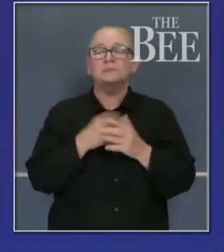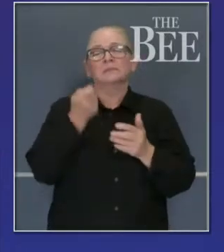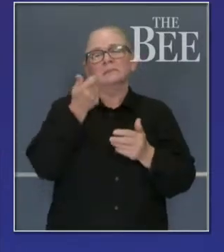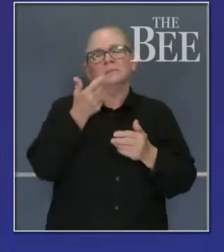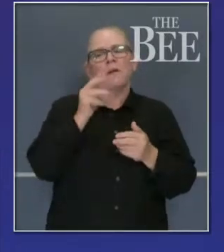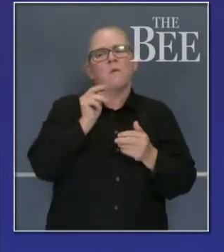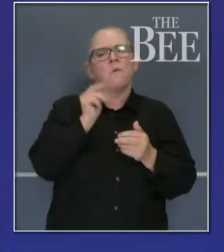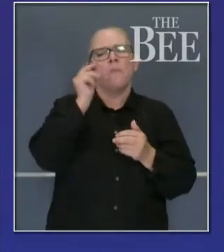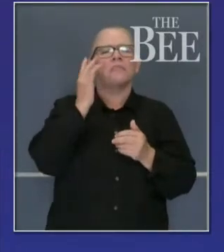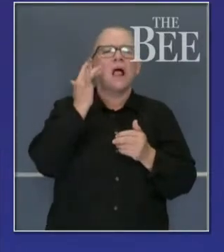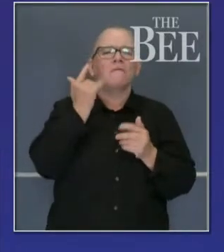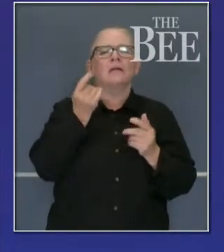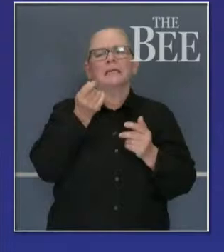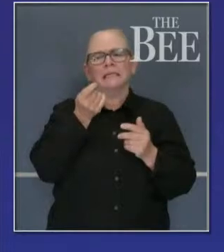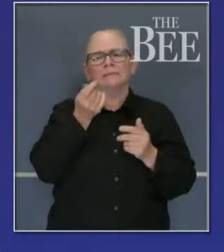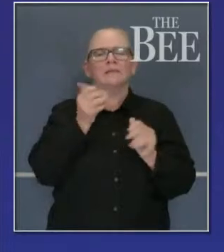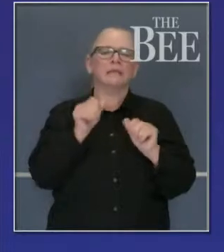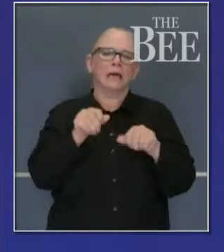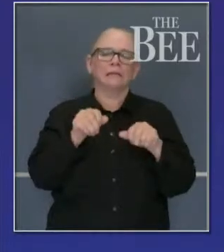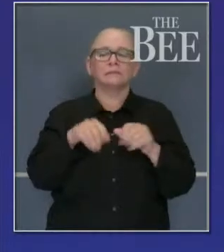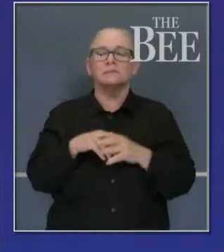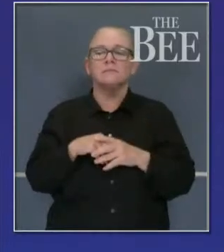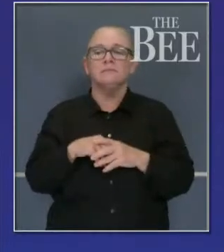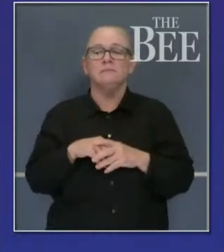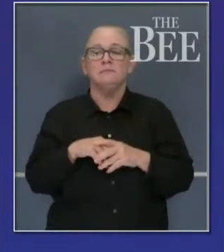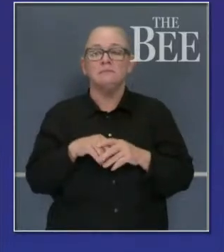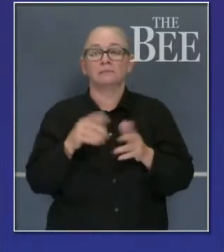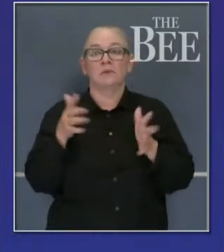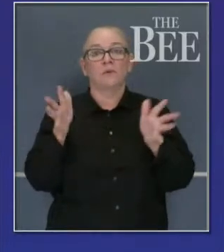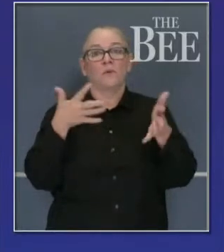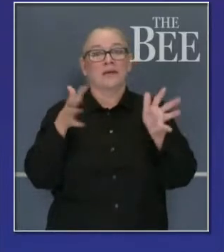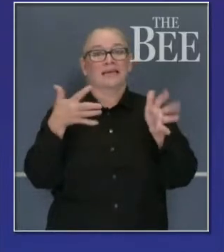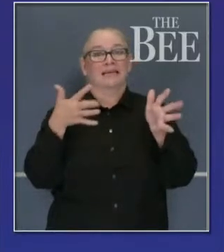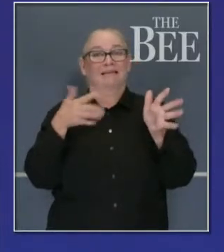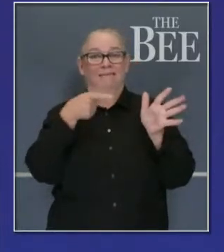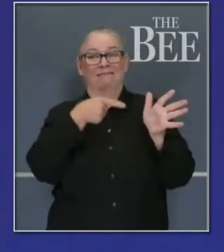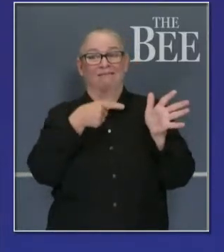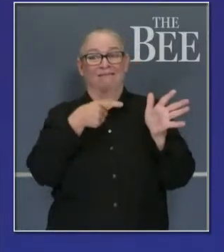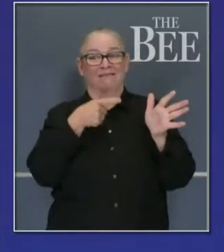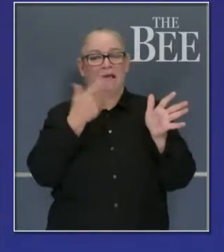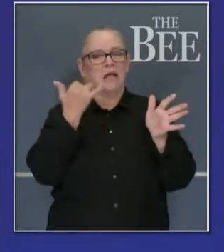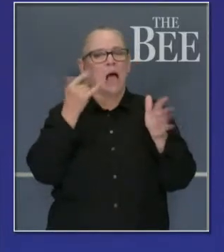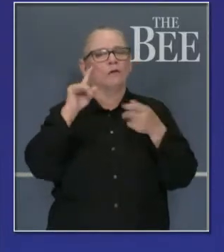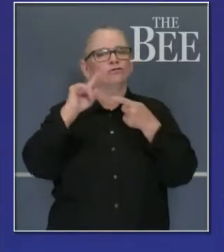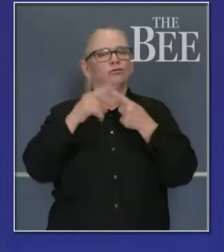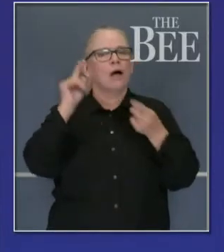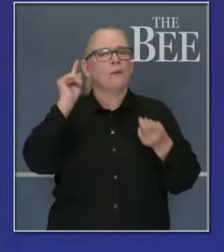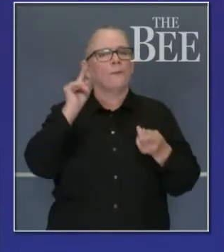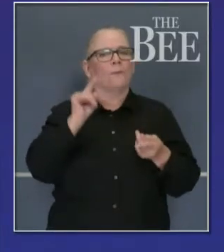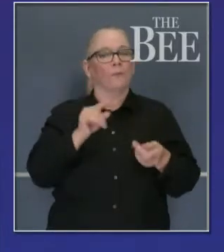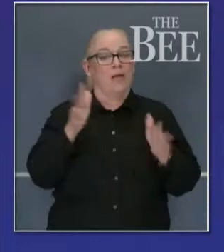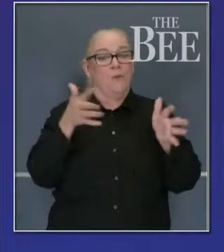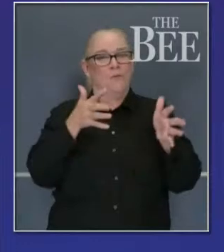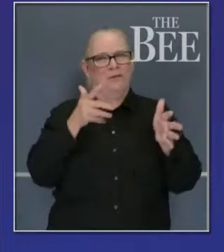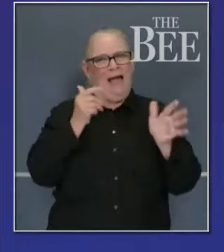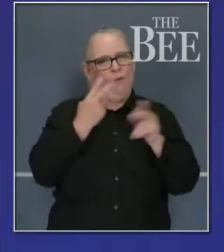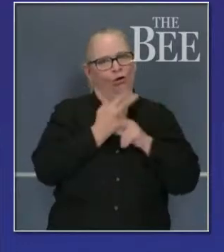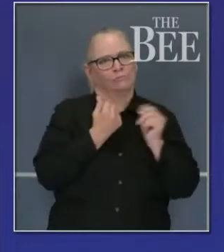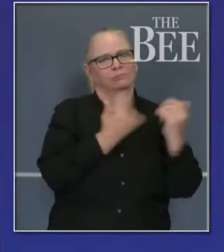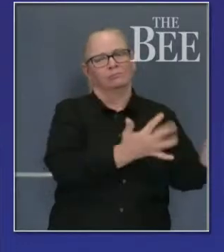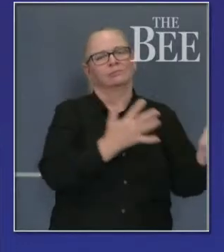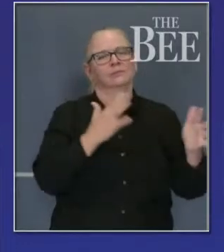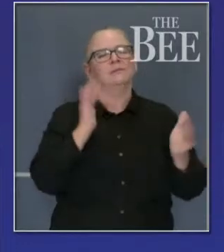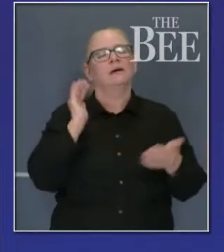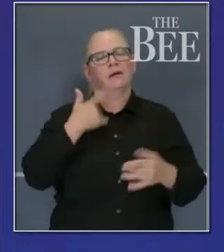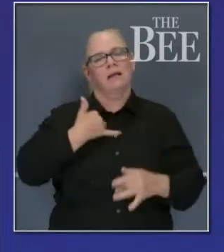state, the wind conditions have been, relatively speaking, more favorable in the